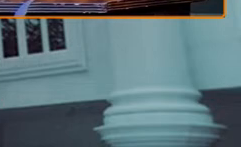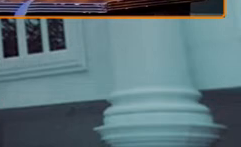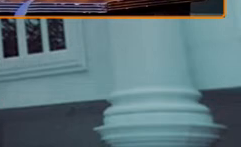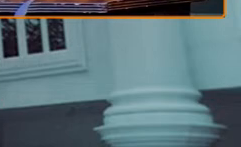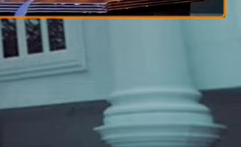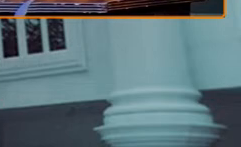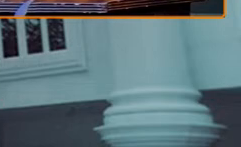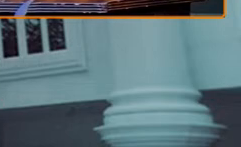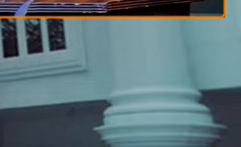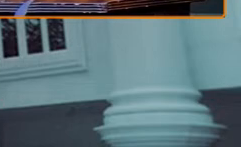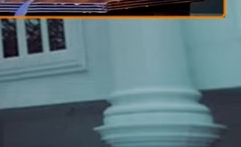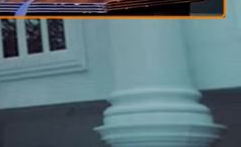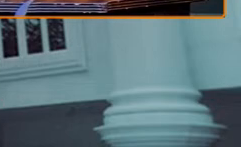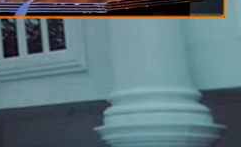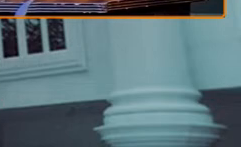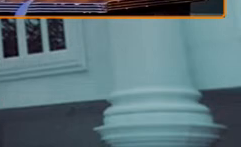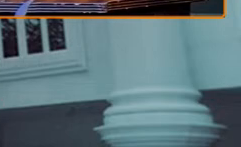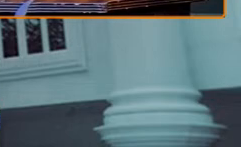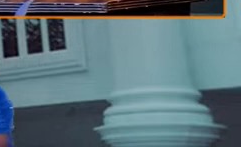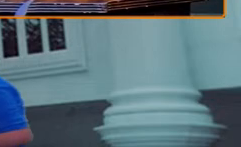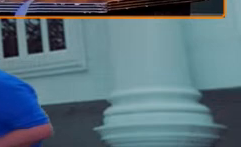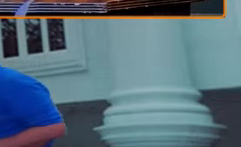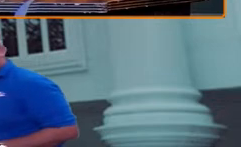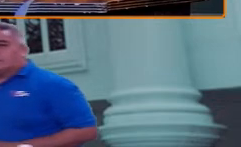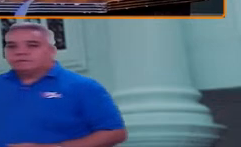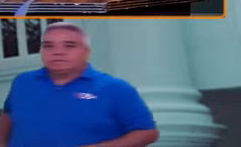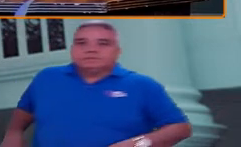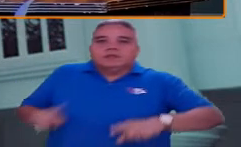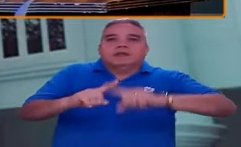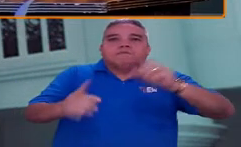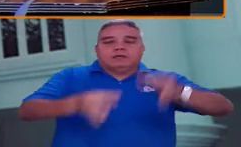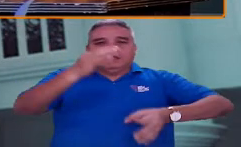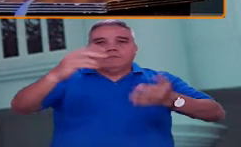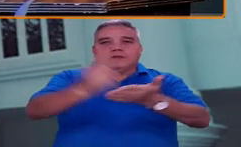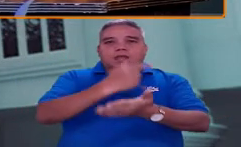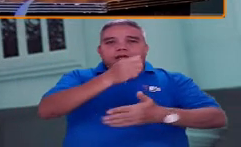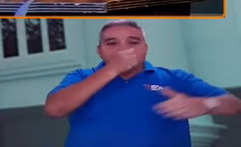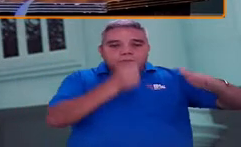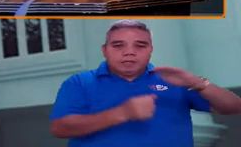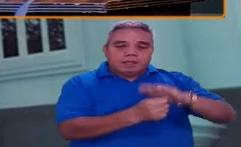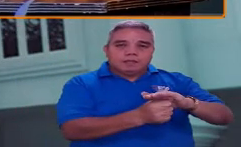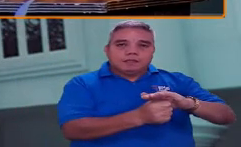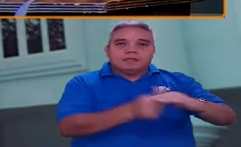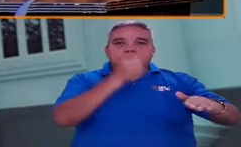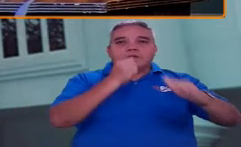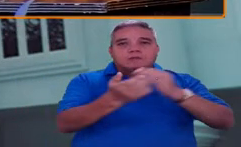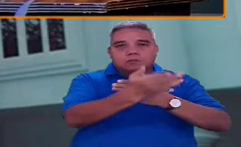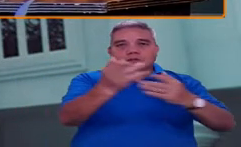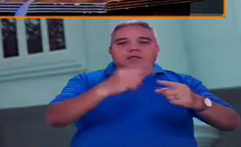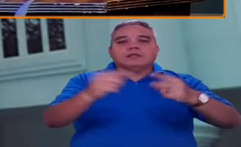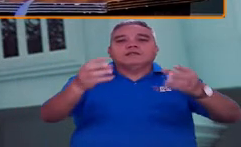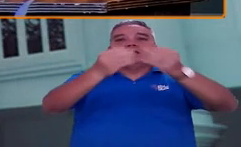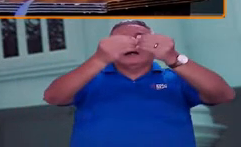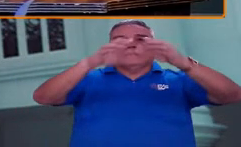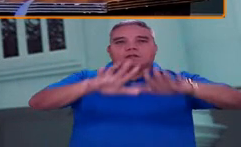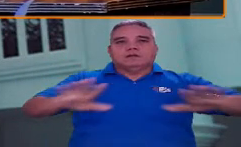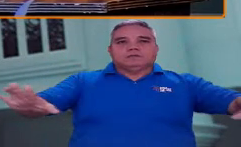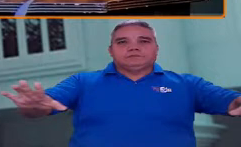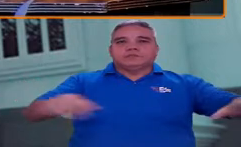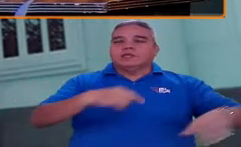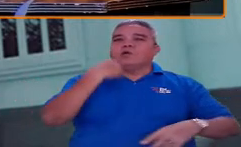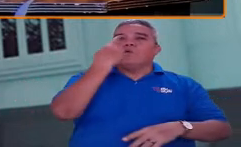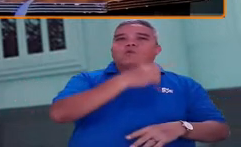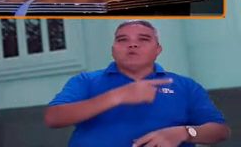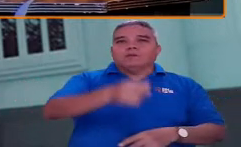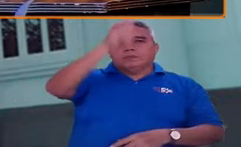man's conscience in the sight of God. But if our gospel be hid, it is hid to them that are lost, in